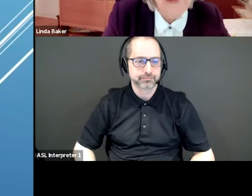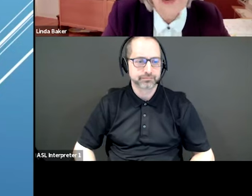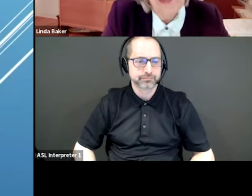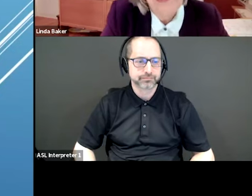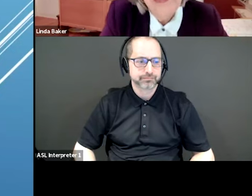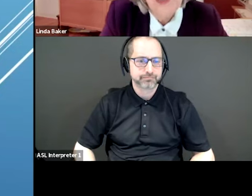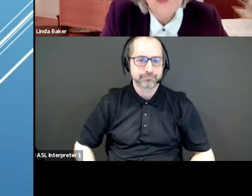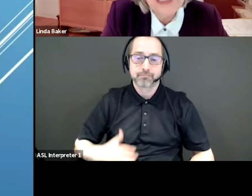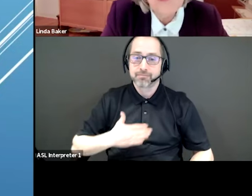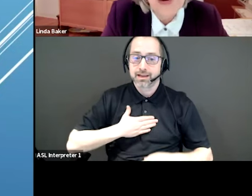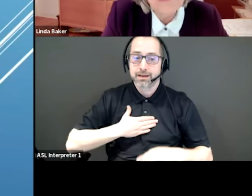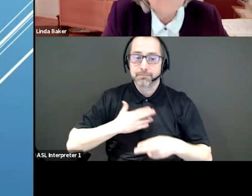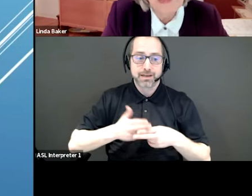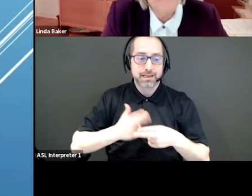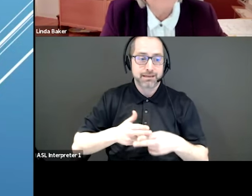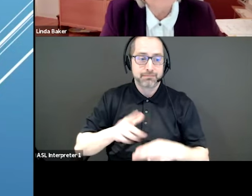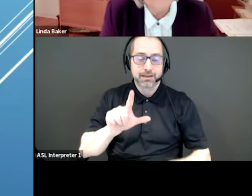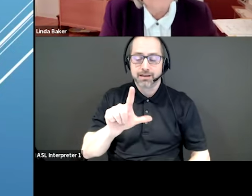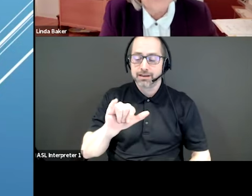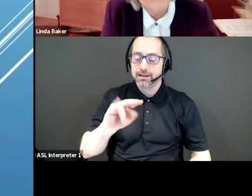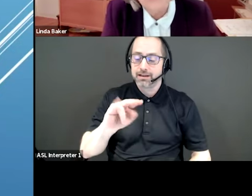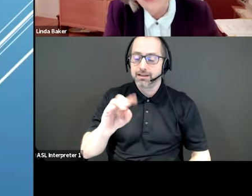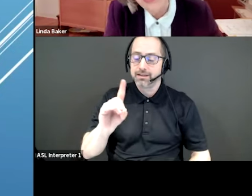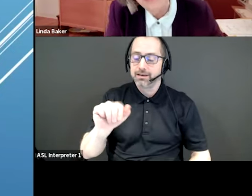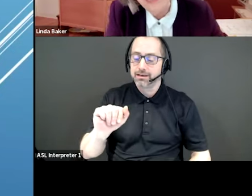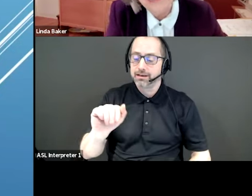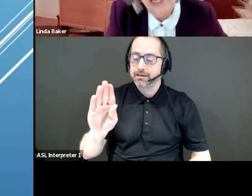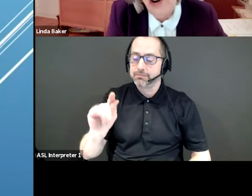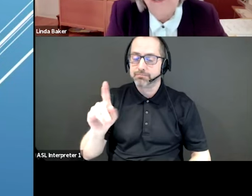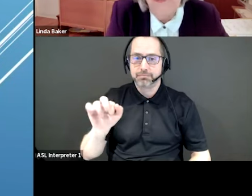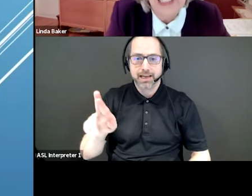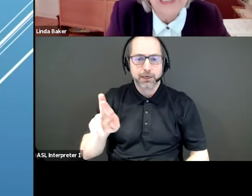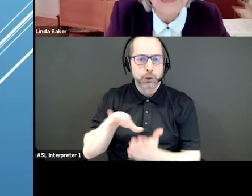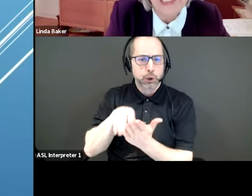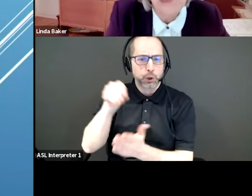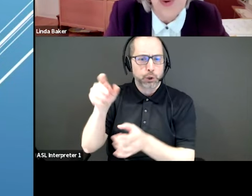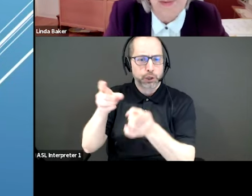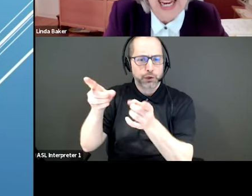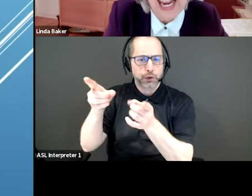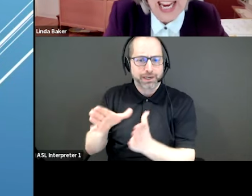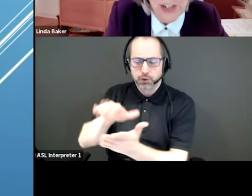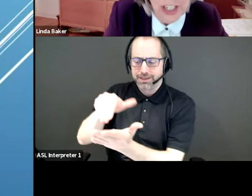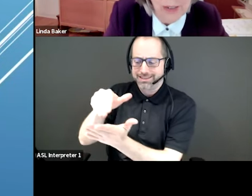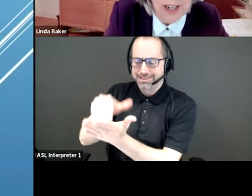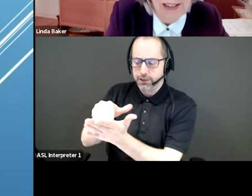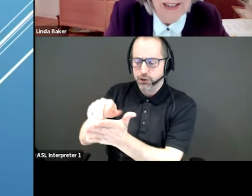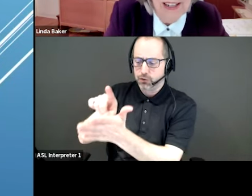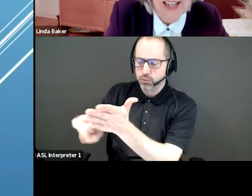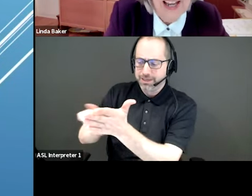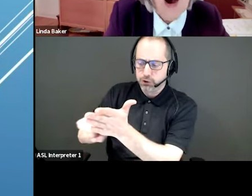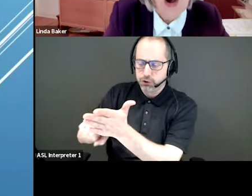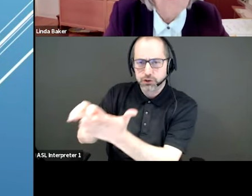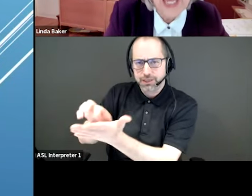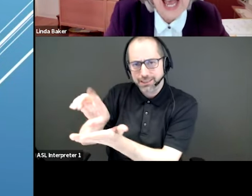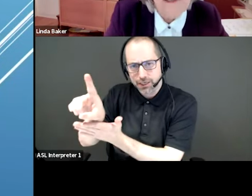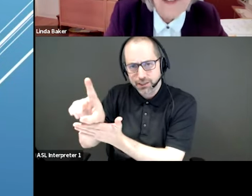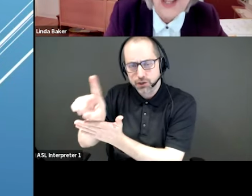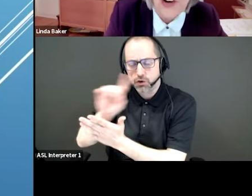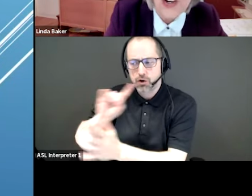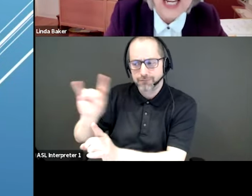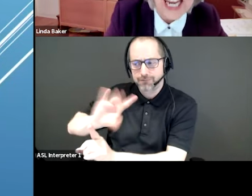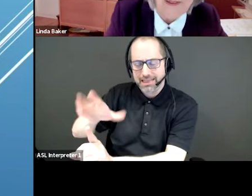I'm Linda Baker, the Learning Director at the Center for Research and Education on Violence Against Women and Children. On